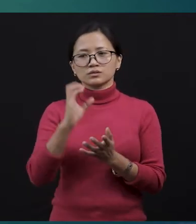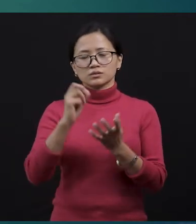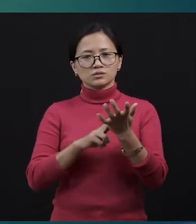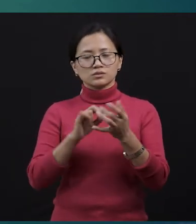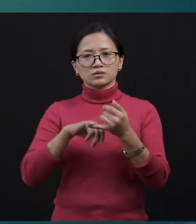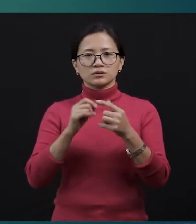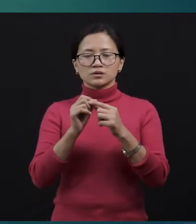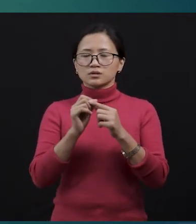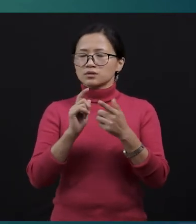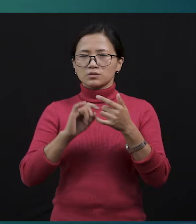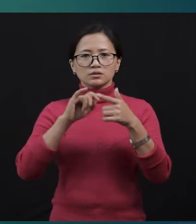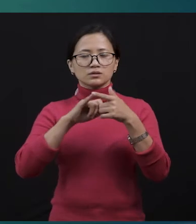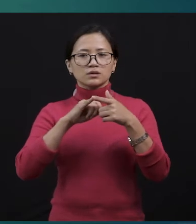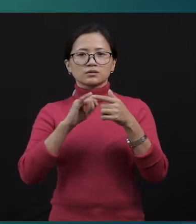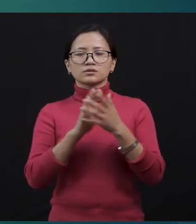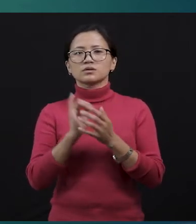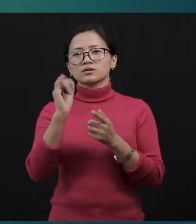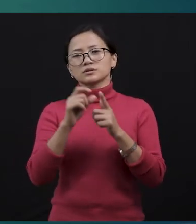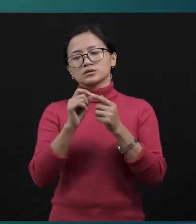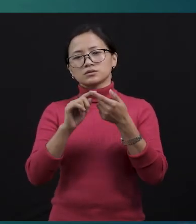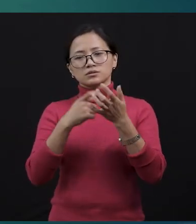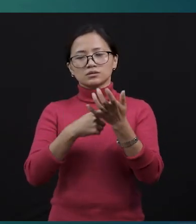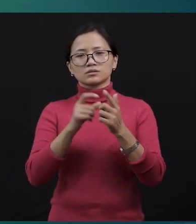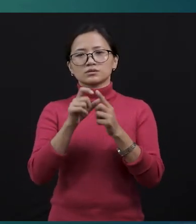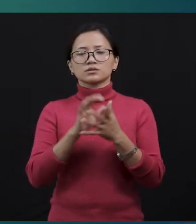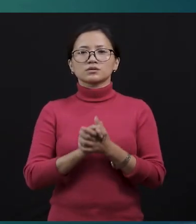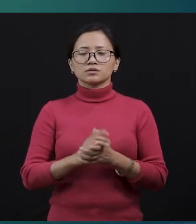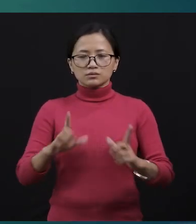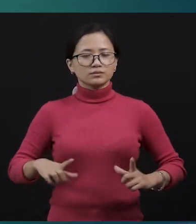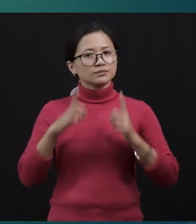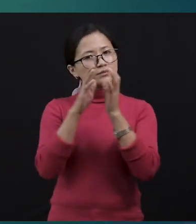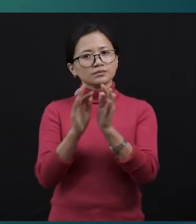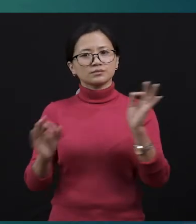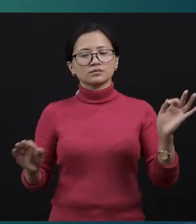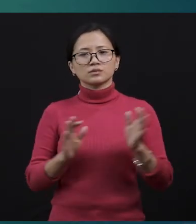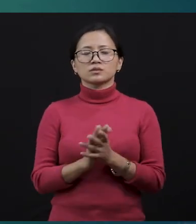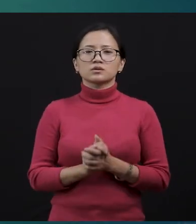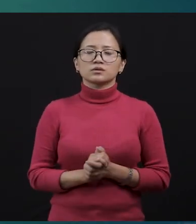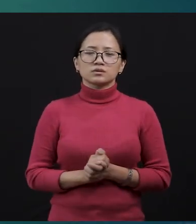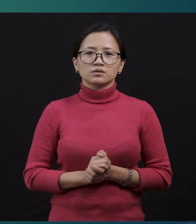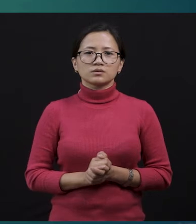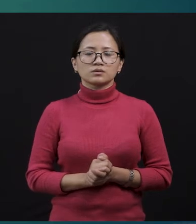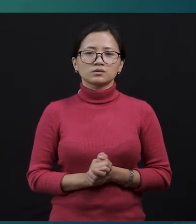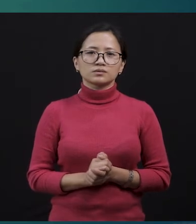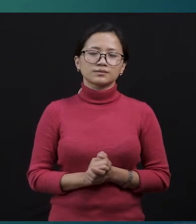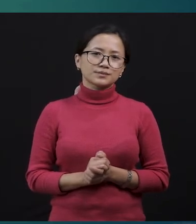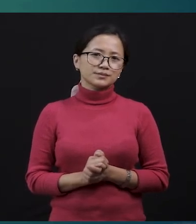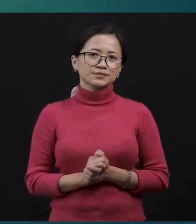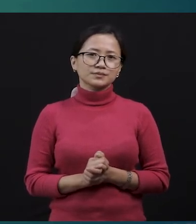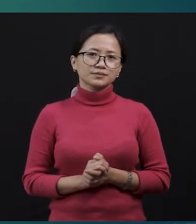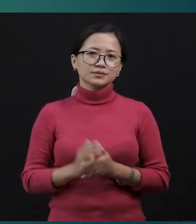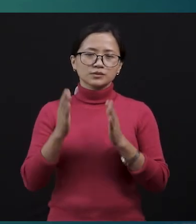to be a hero in our life, isn't it? We are discussing about her life story because we consider her to be a hero. So